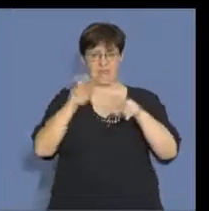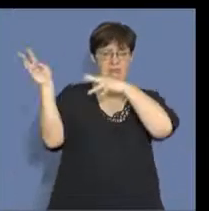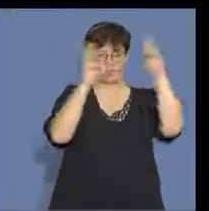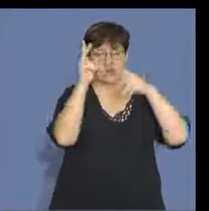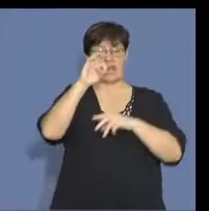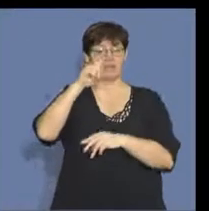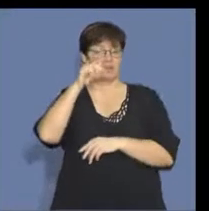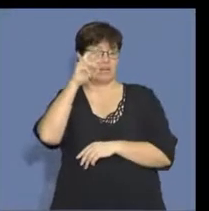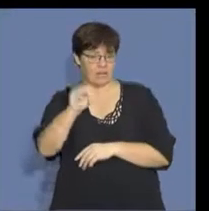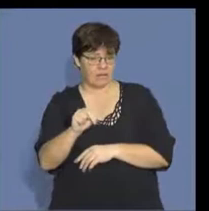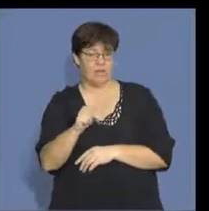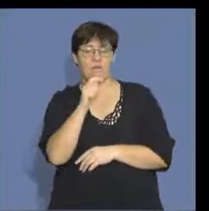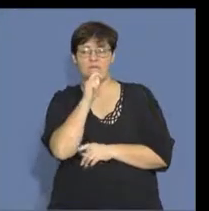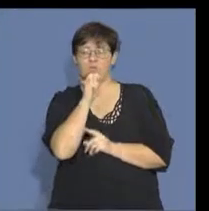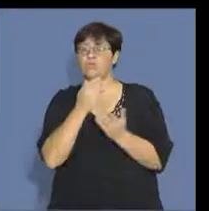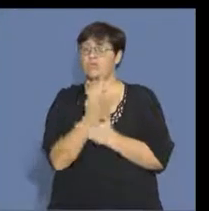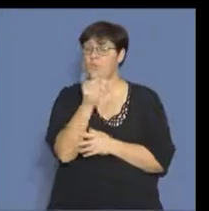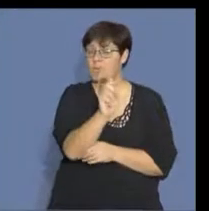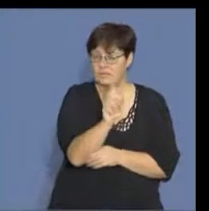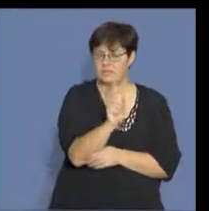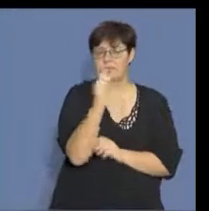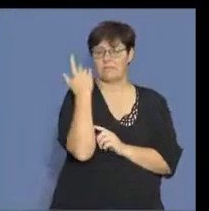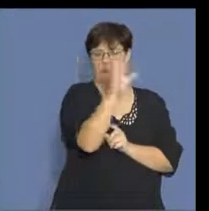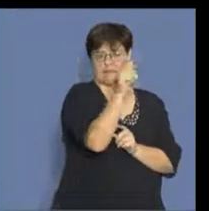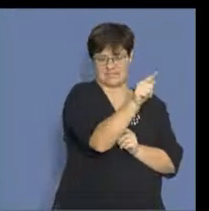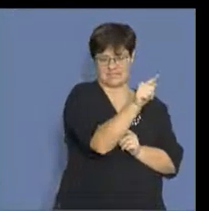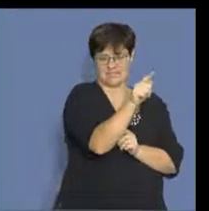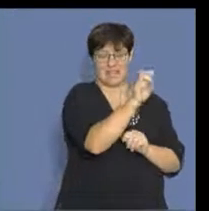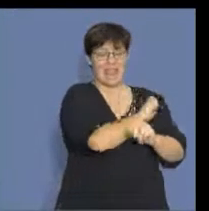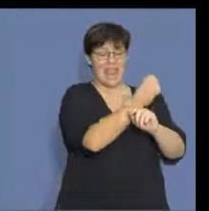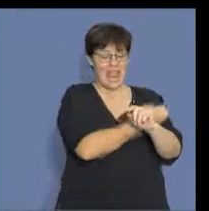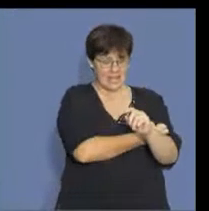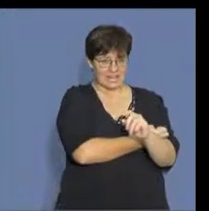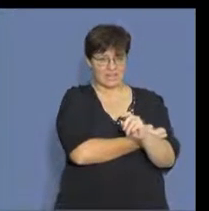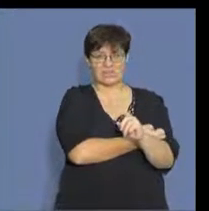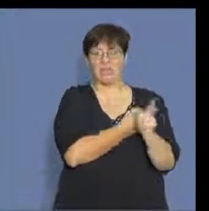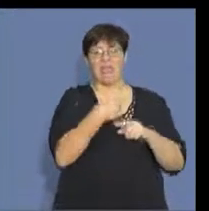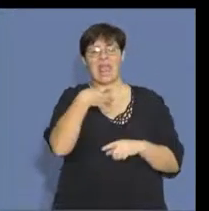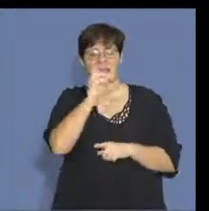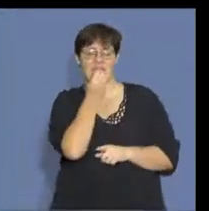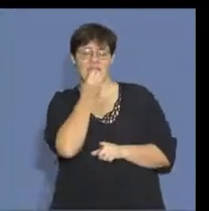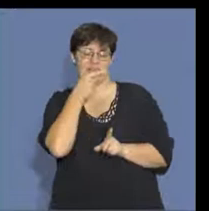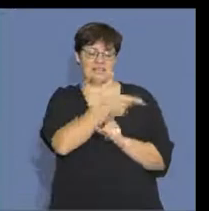nitrogen is used by plants, and that energy then is available by consumers